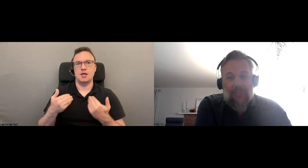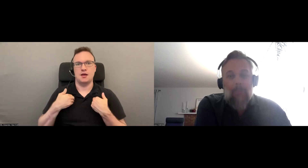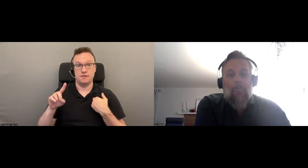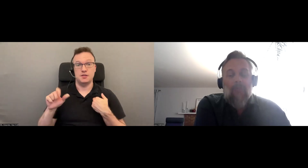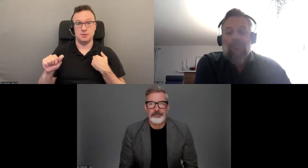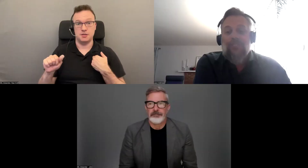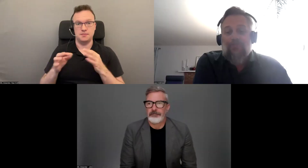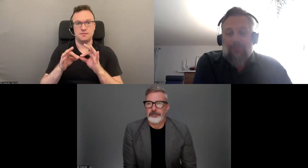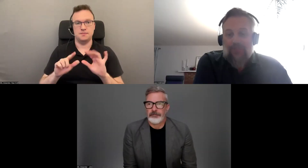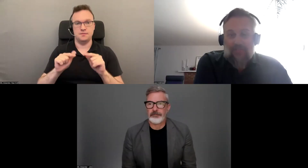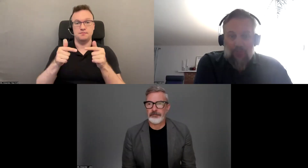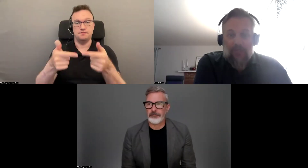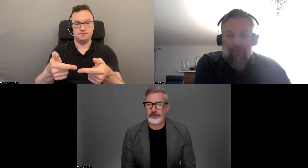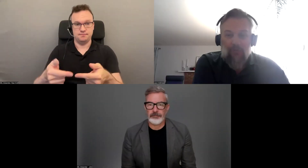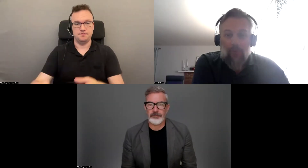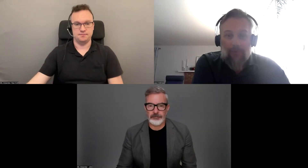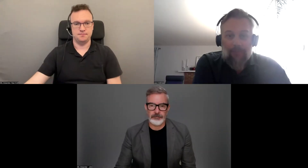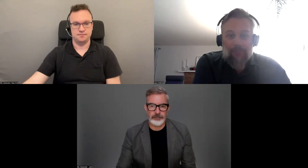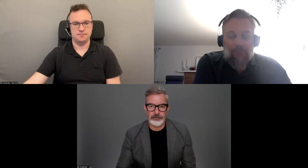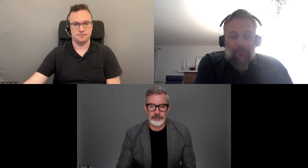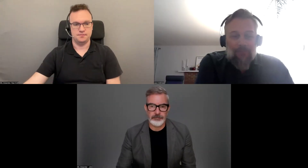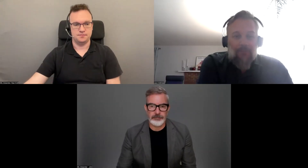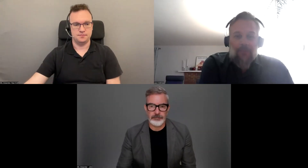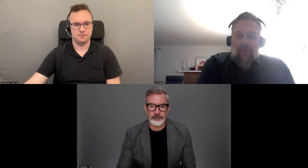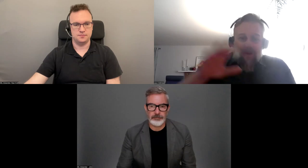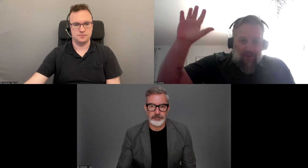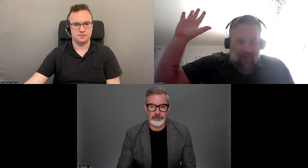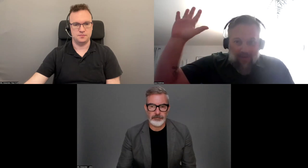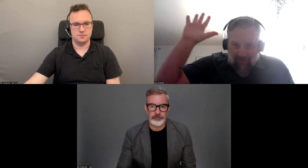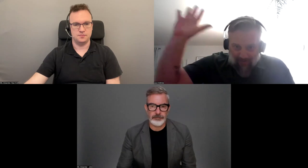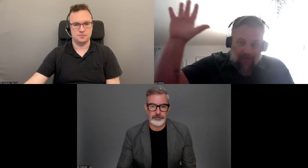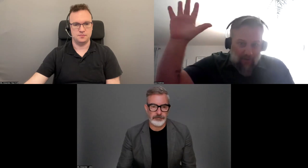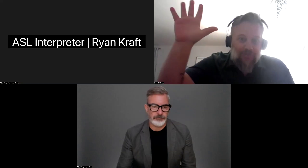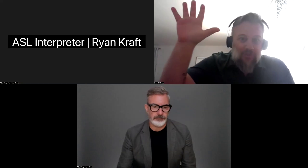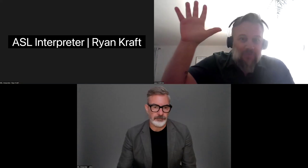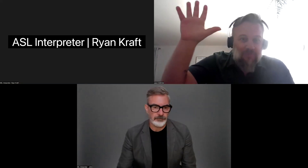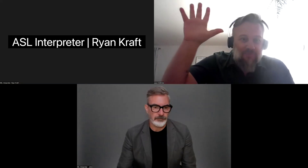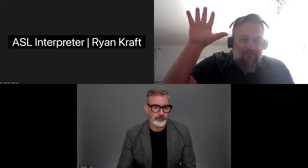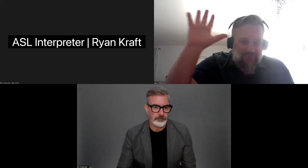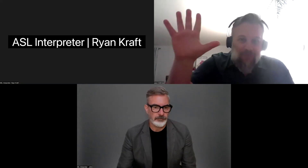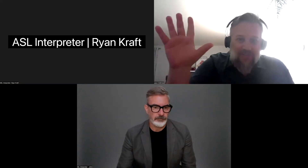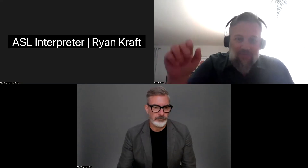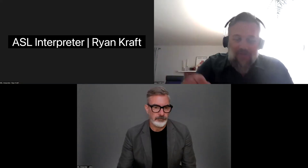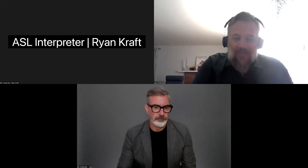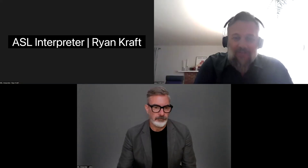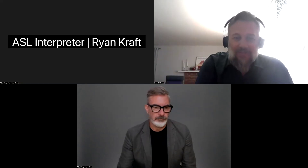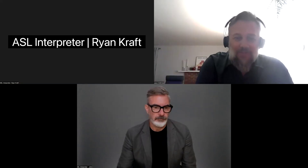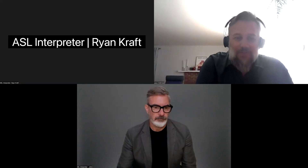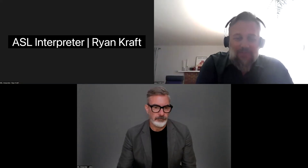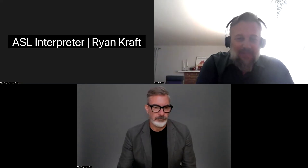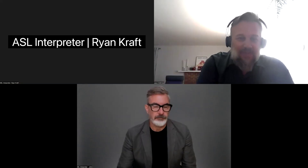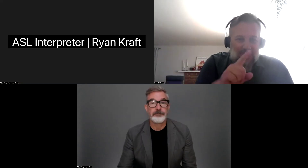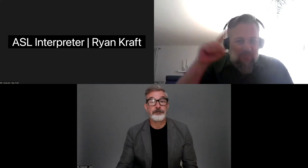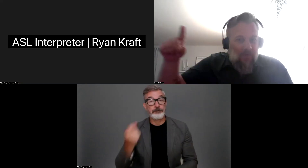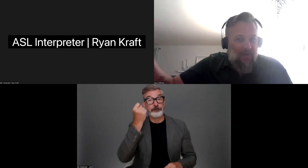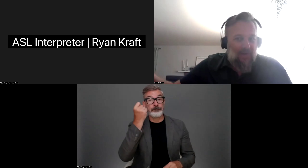disability. And for teaching purposes, that's 1 in 4. I also self-identify as having a